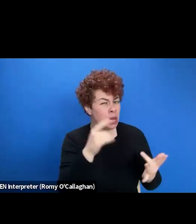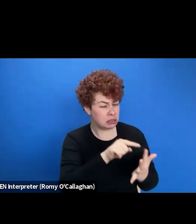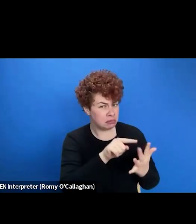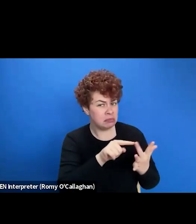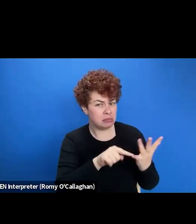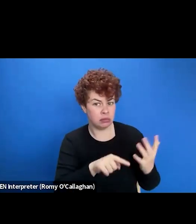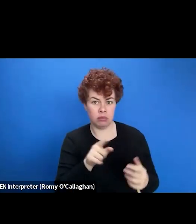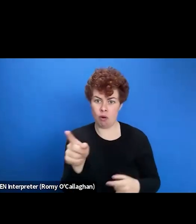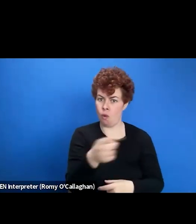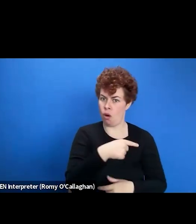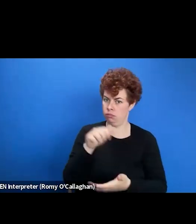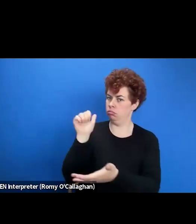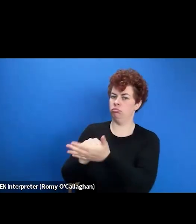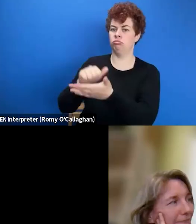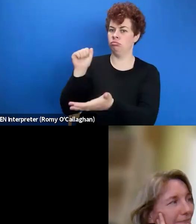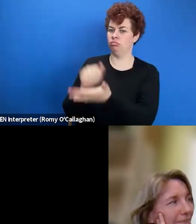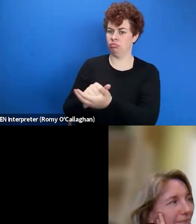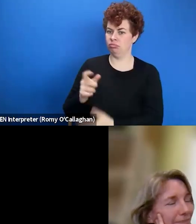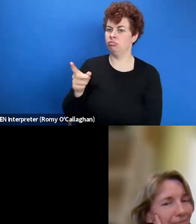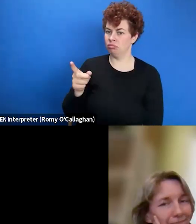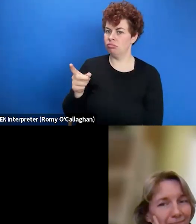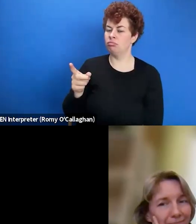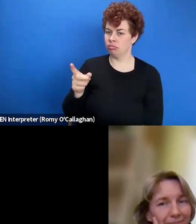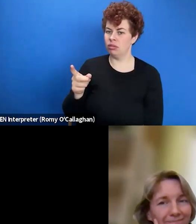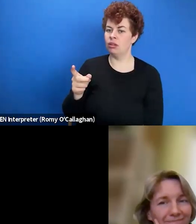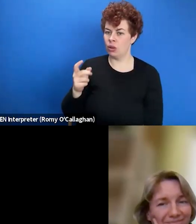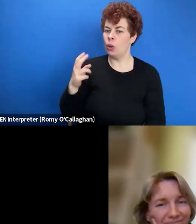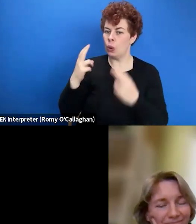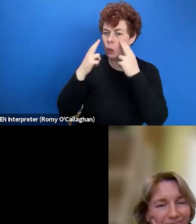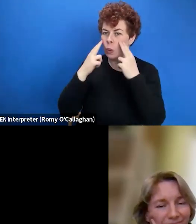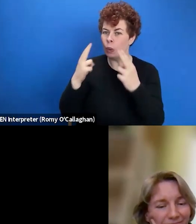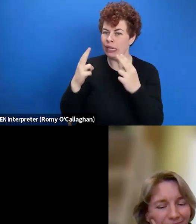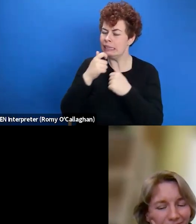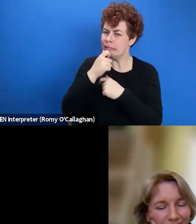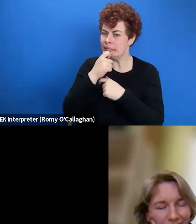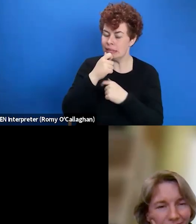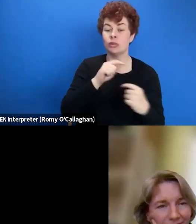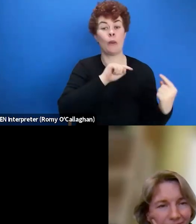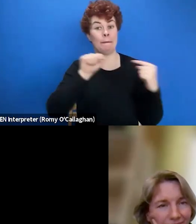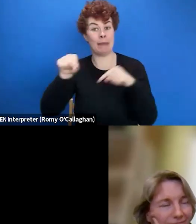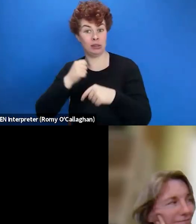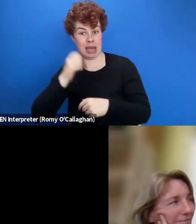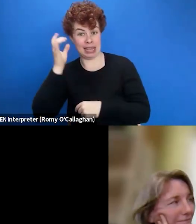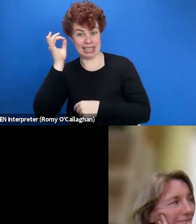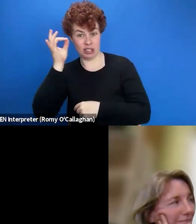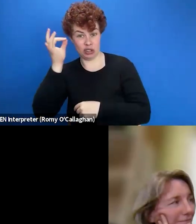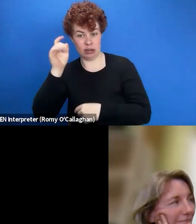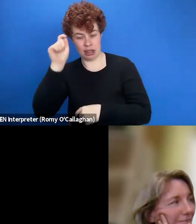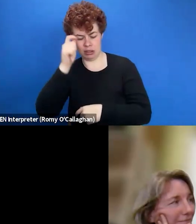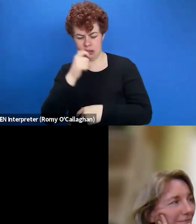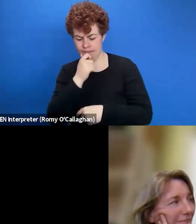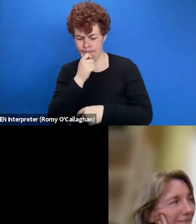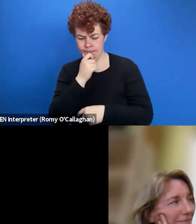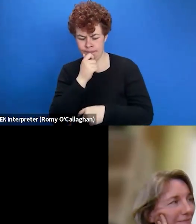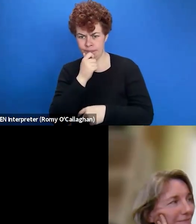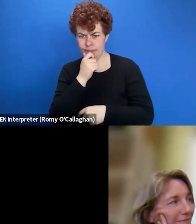they were saying, we probably need to get a meeting going. And went back to my kitchen and thought, jeepers,